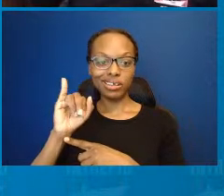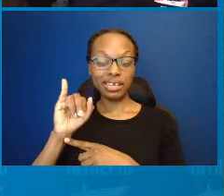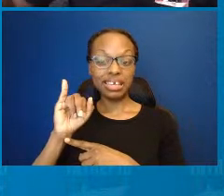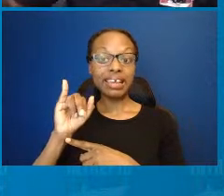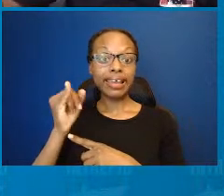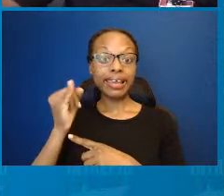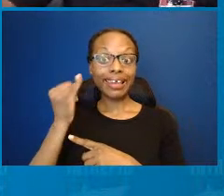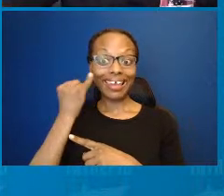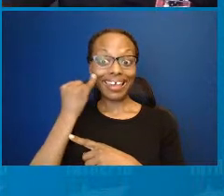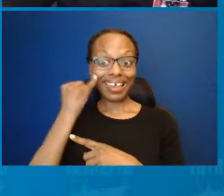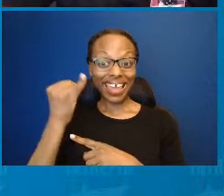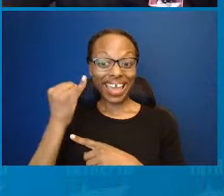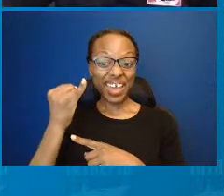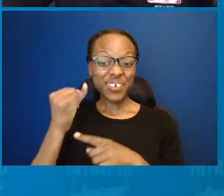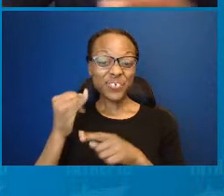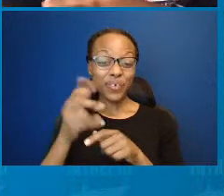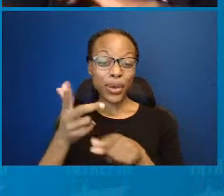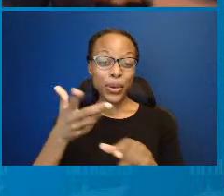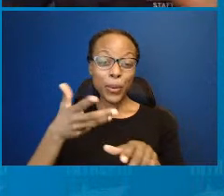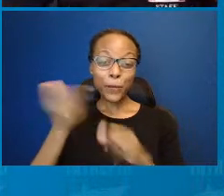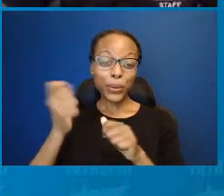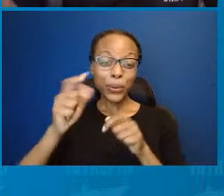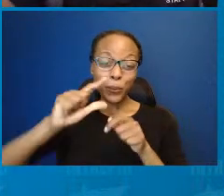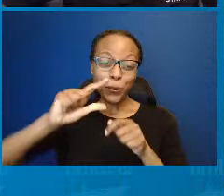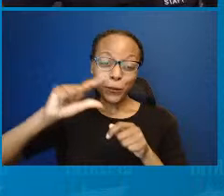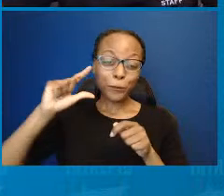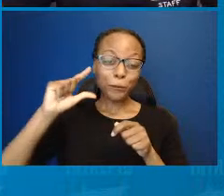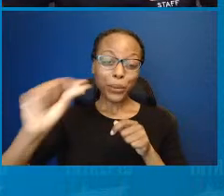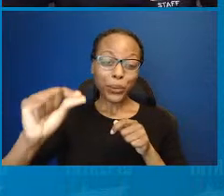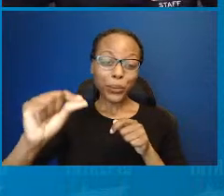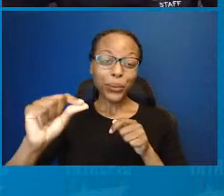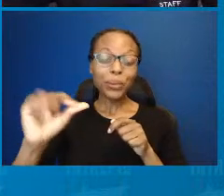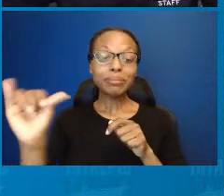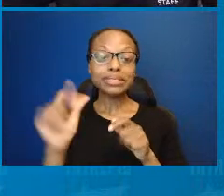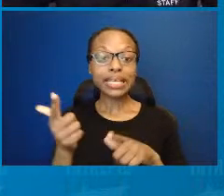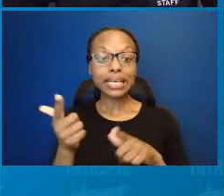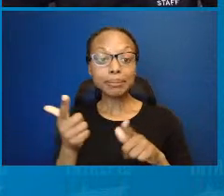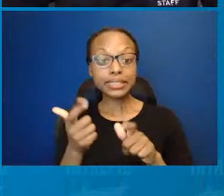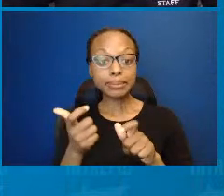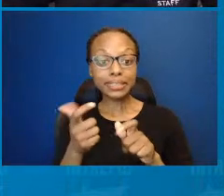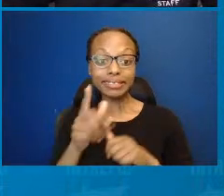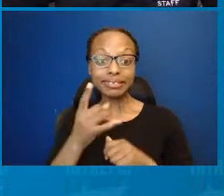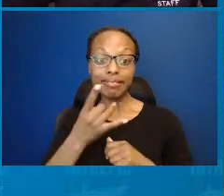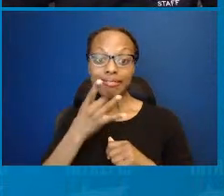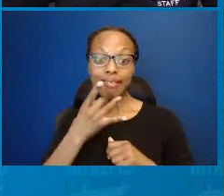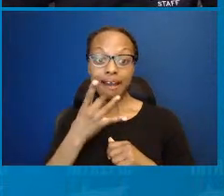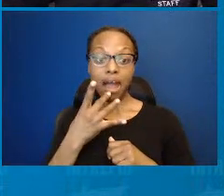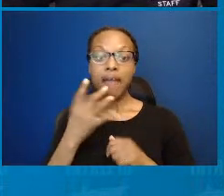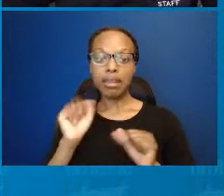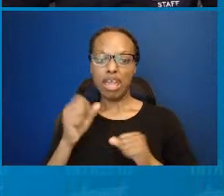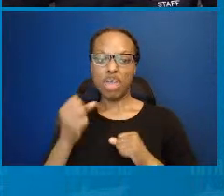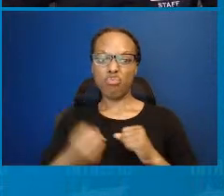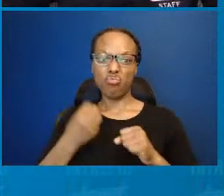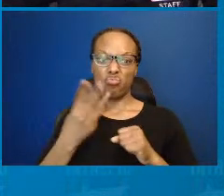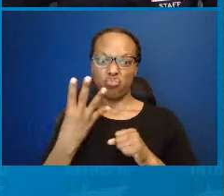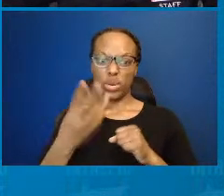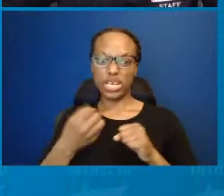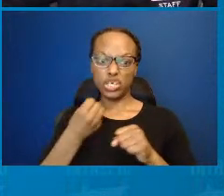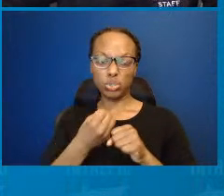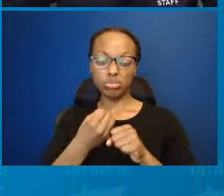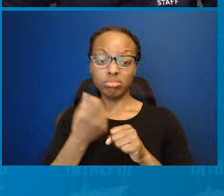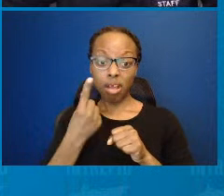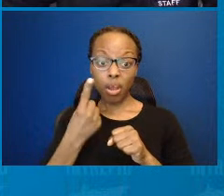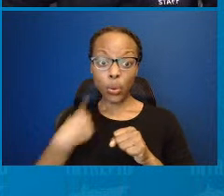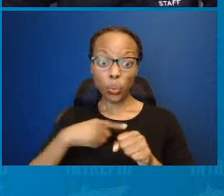close to achieving that speed. So unfortunately, we're not going to go to another star. It'll take us a very, very long time